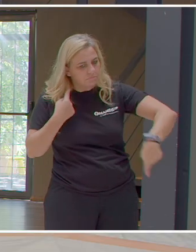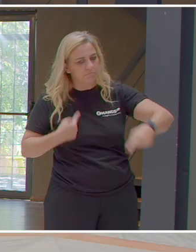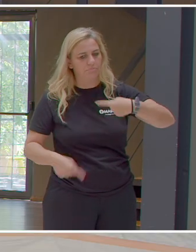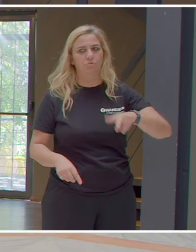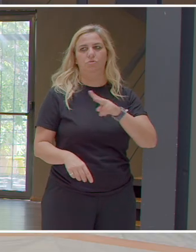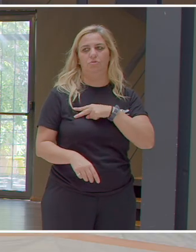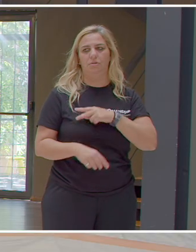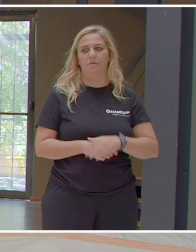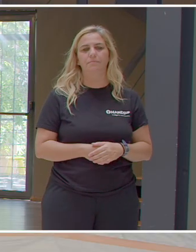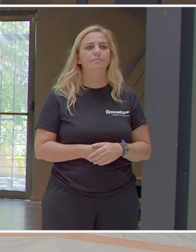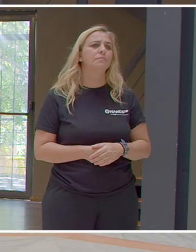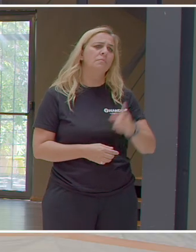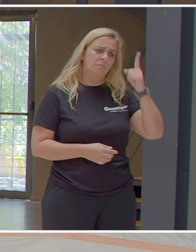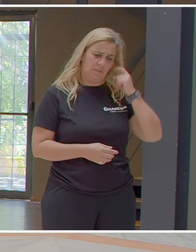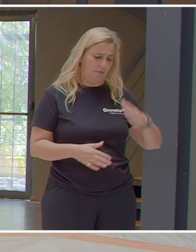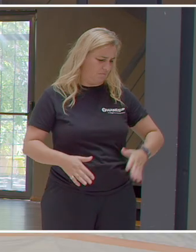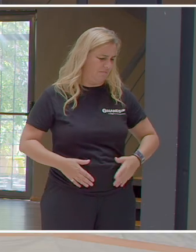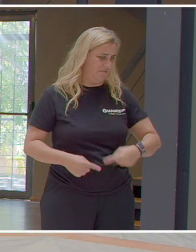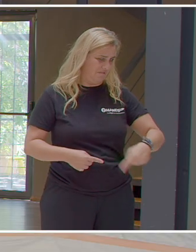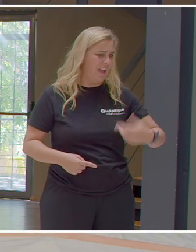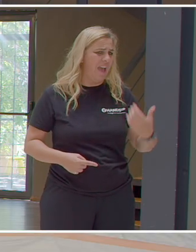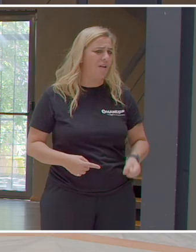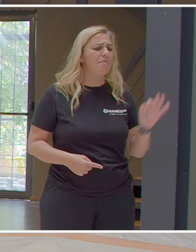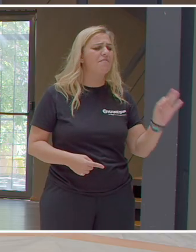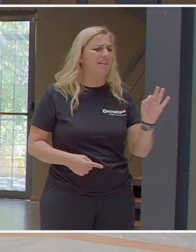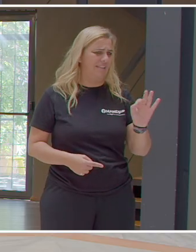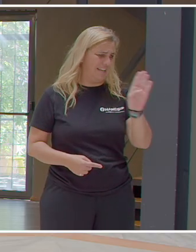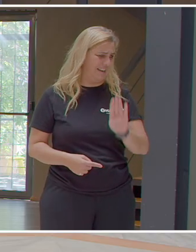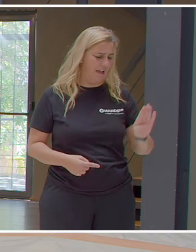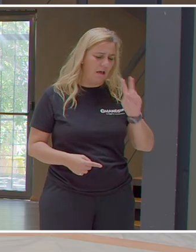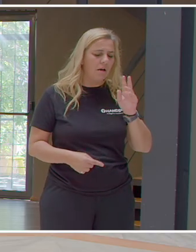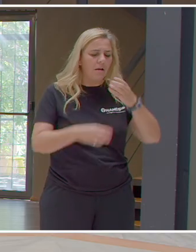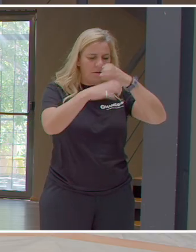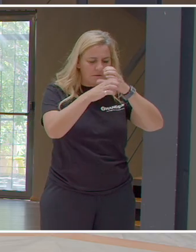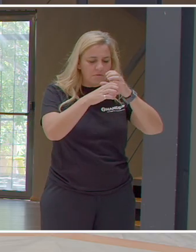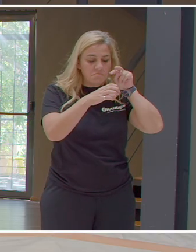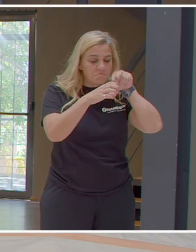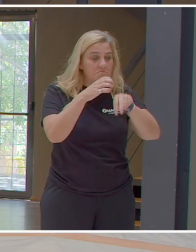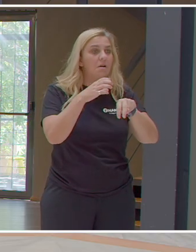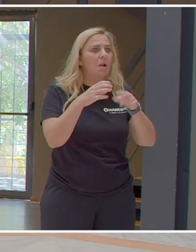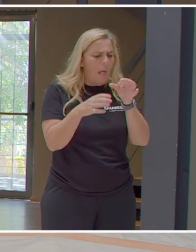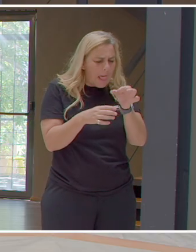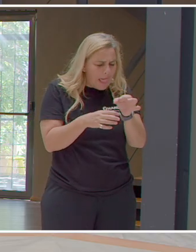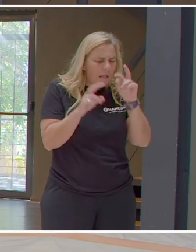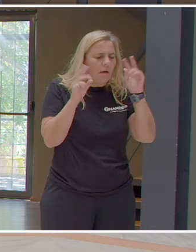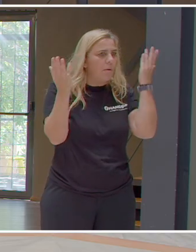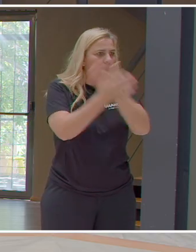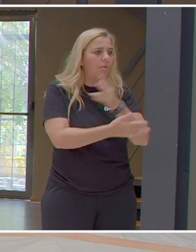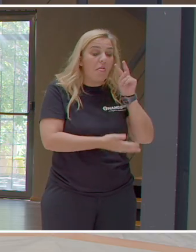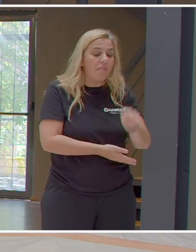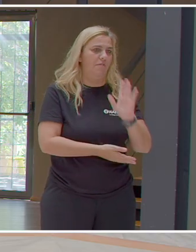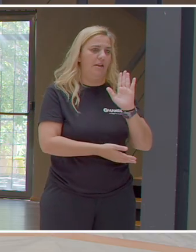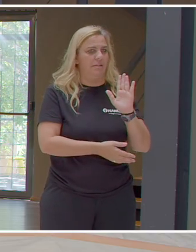we have so many bacteria in our gut. I think that's very interesting. We don't necessarily see them under the microscope because they're very small. Sometimes we see